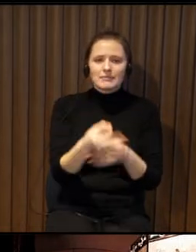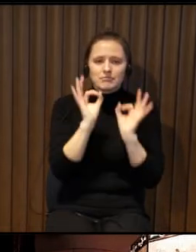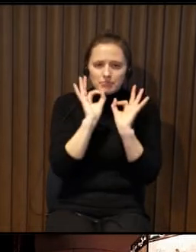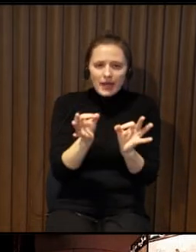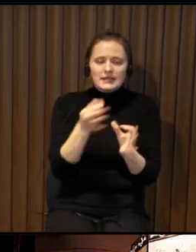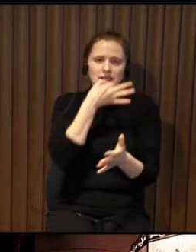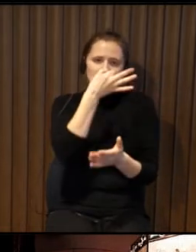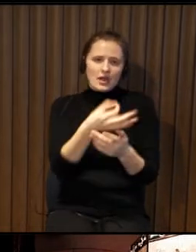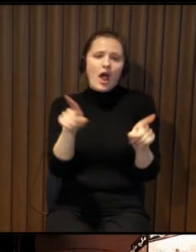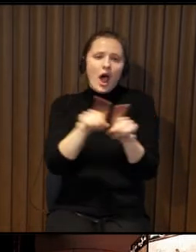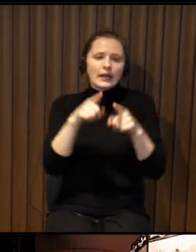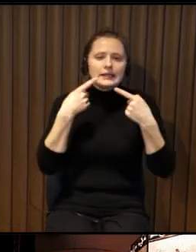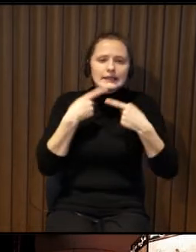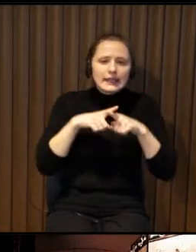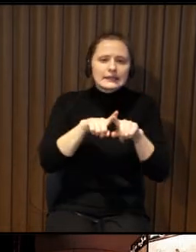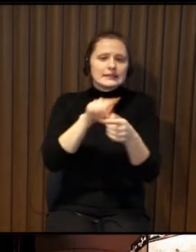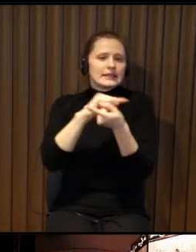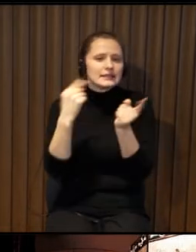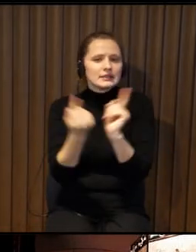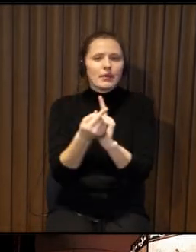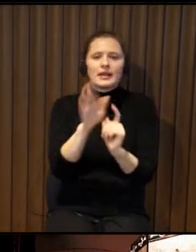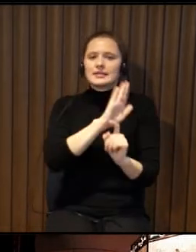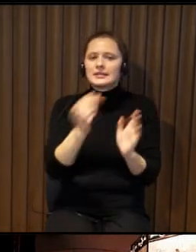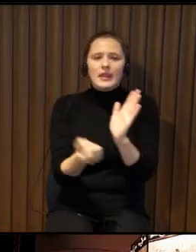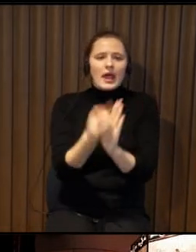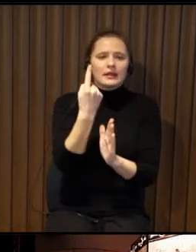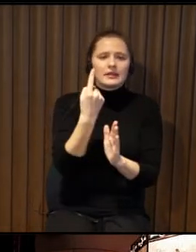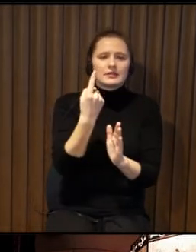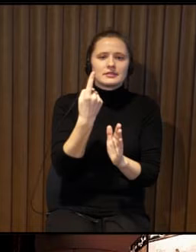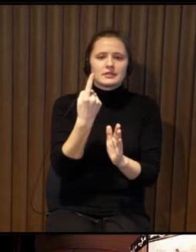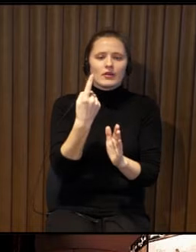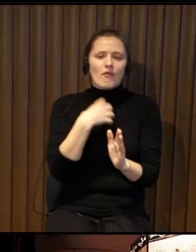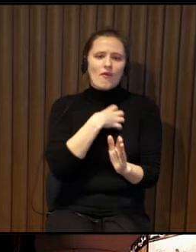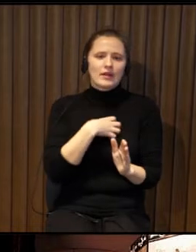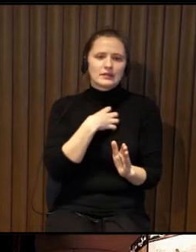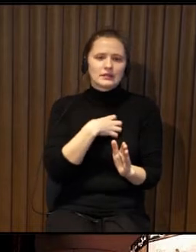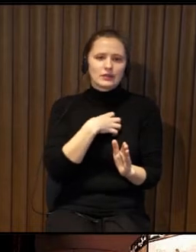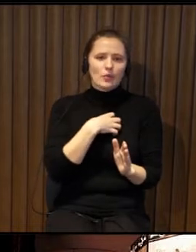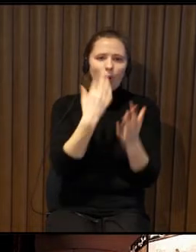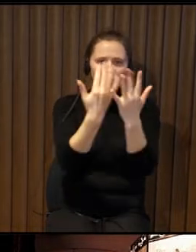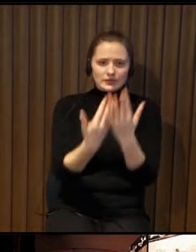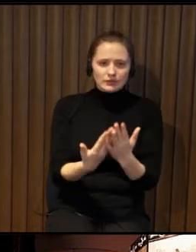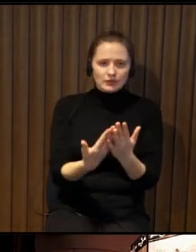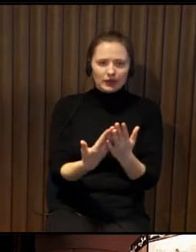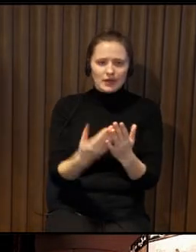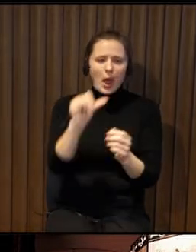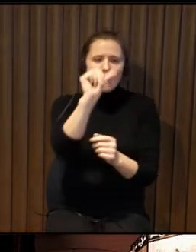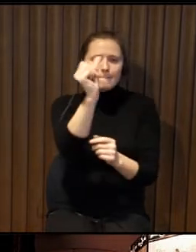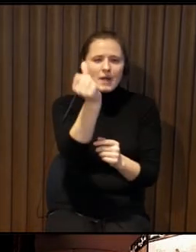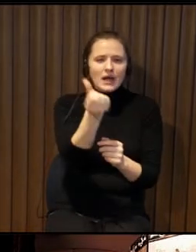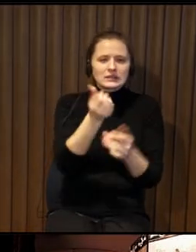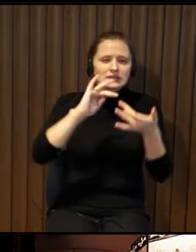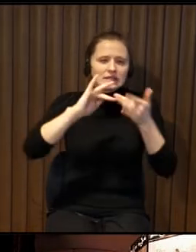artificial intelligence to do what we do, but more efficiently. Using large data sets,